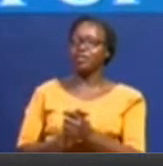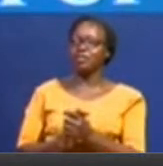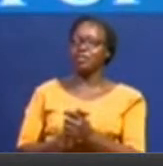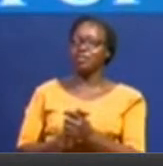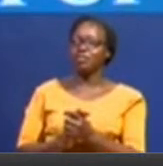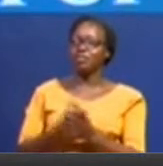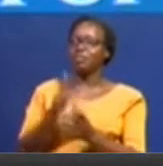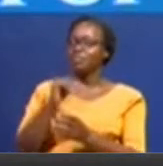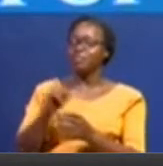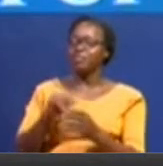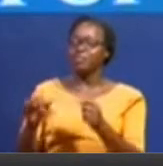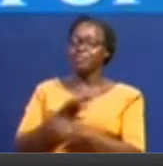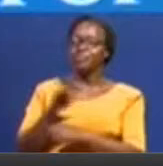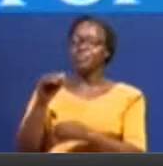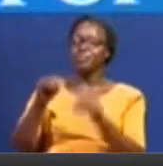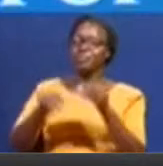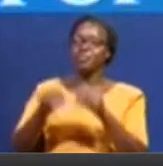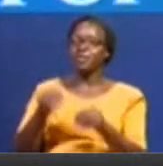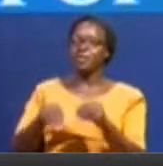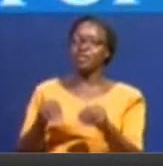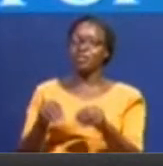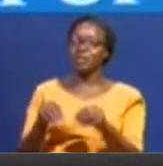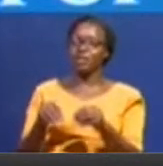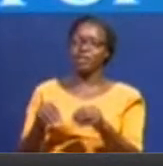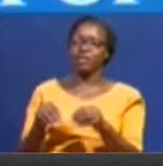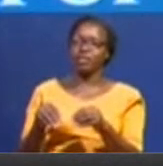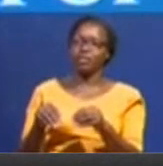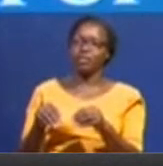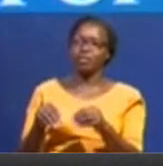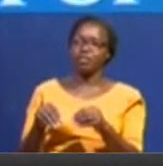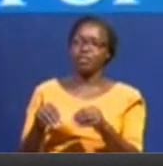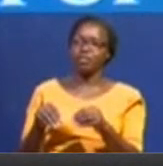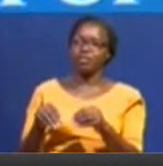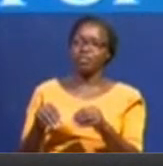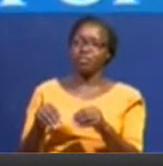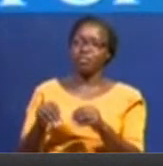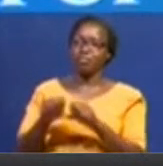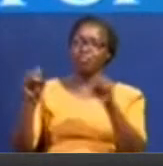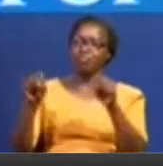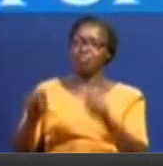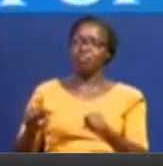So the whole electoral system is owned by the commission, and